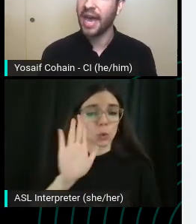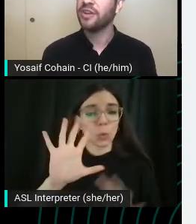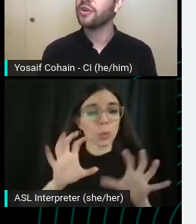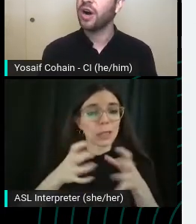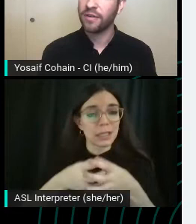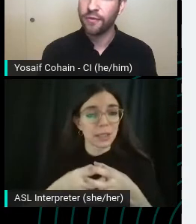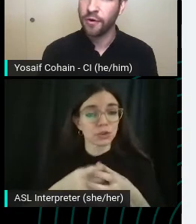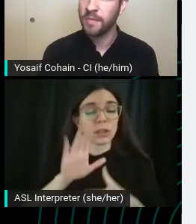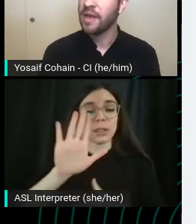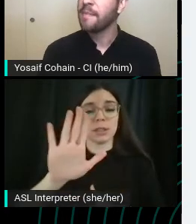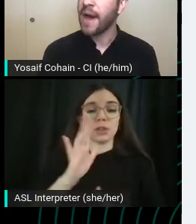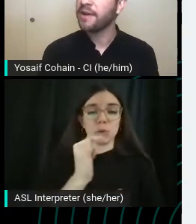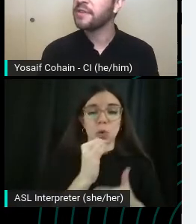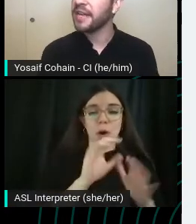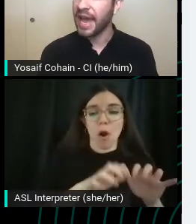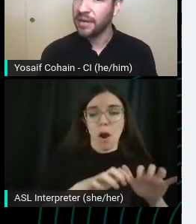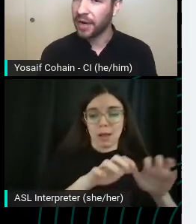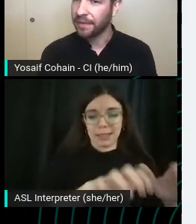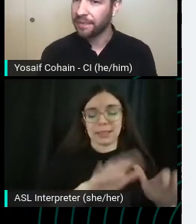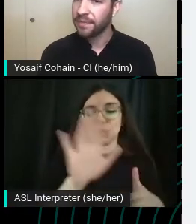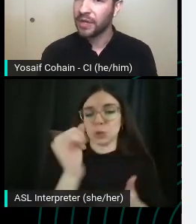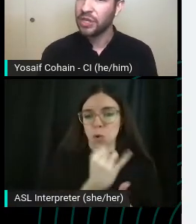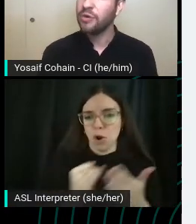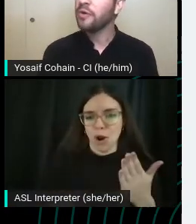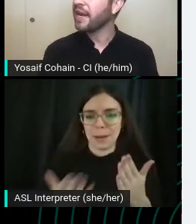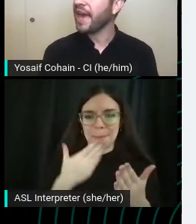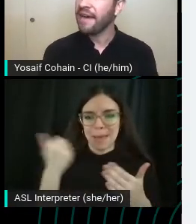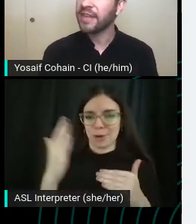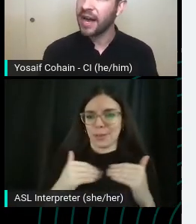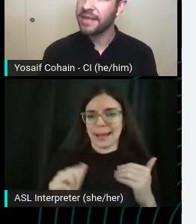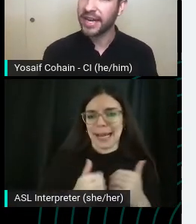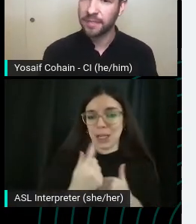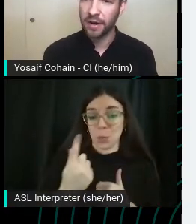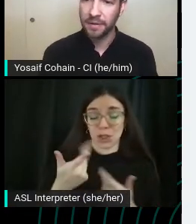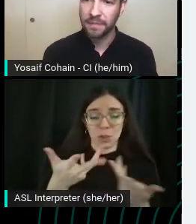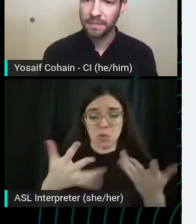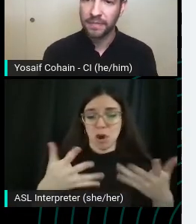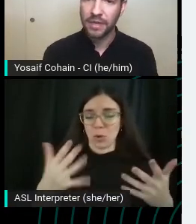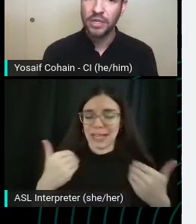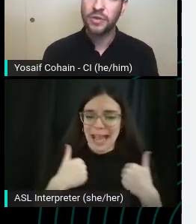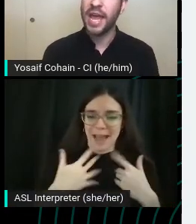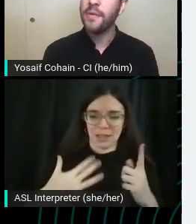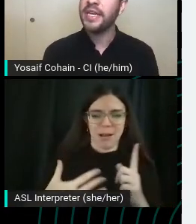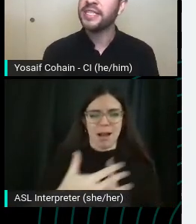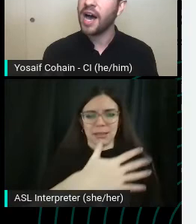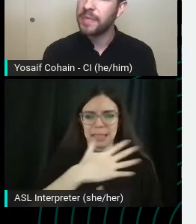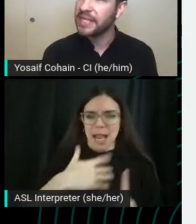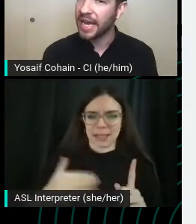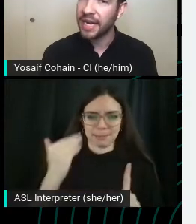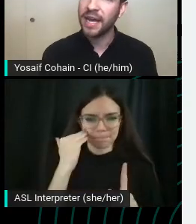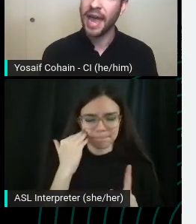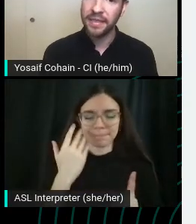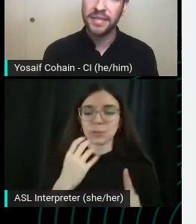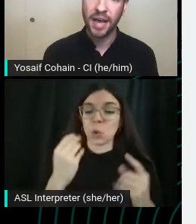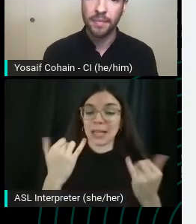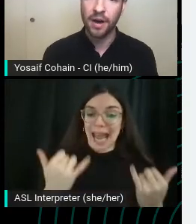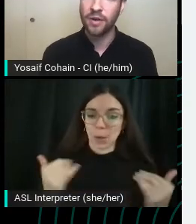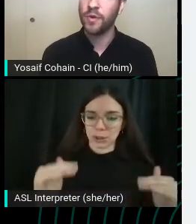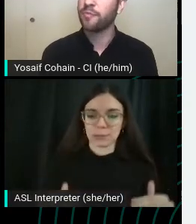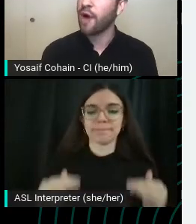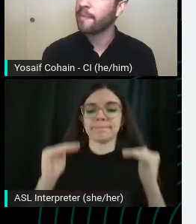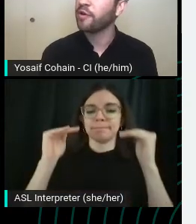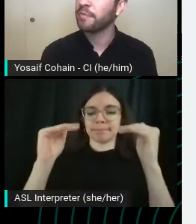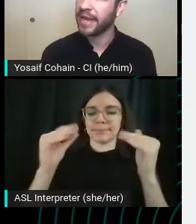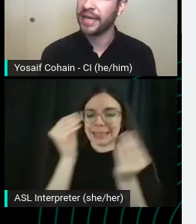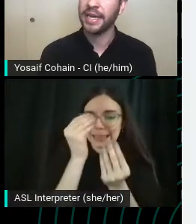audience and your art form better than anyone. You already have the context part. So now we need to up the data and the time part